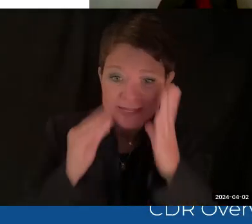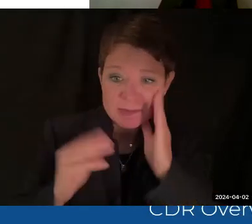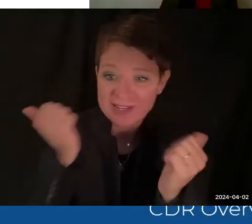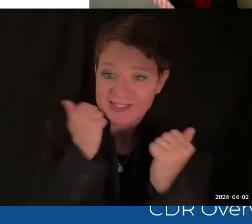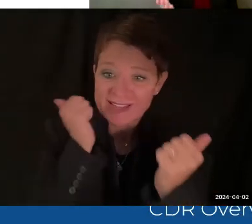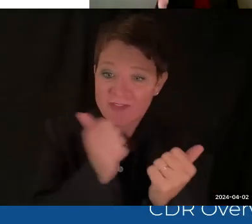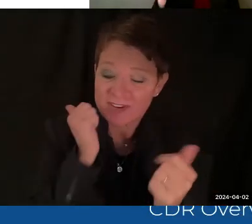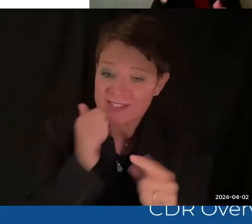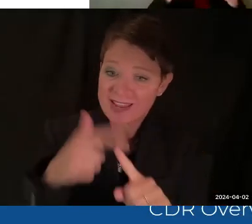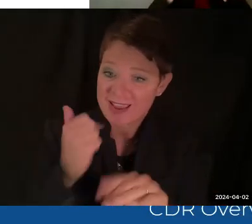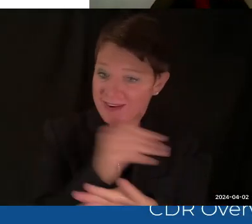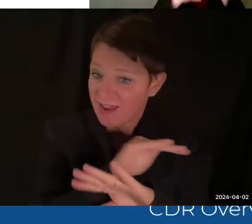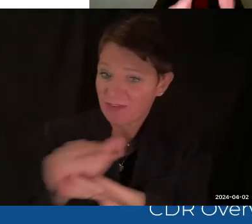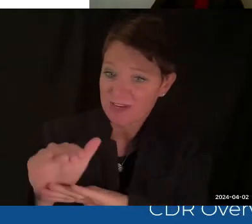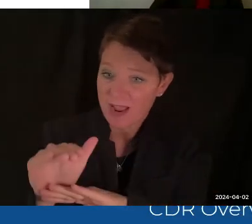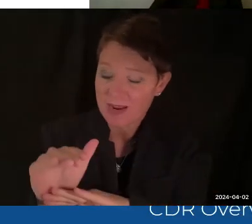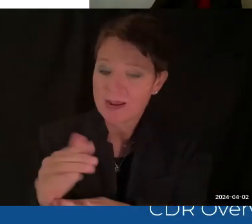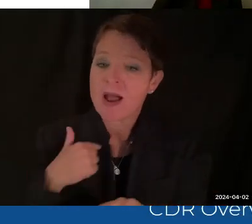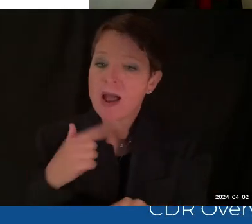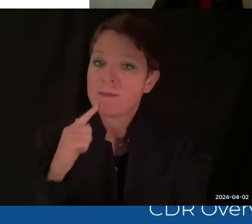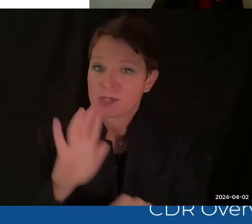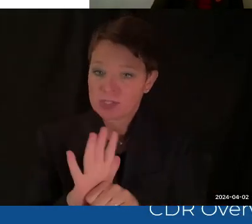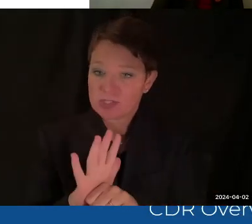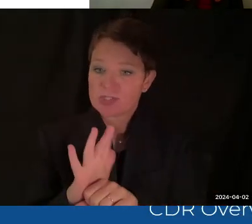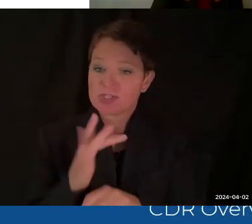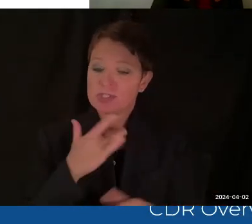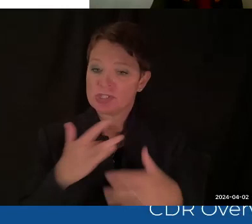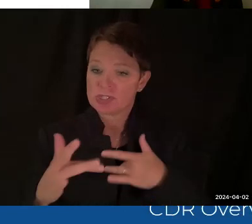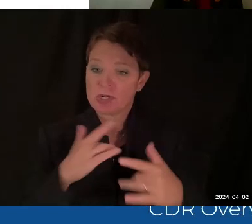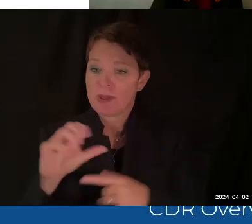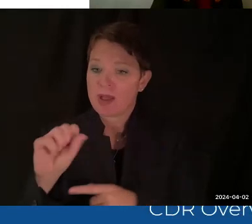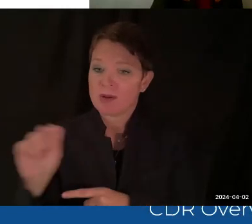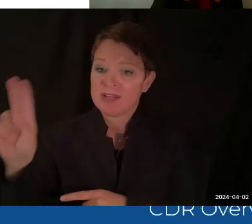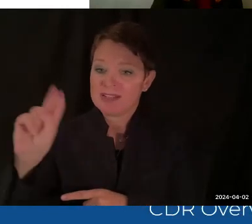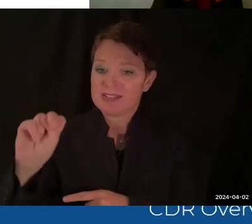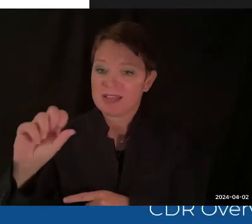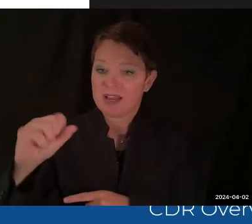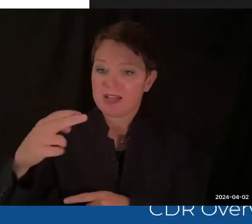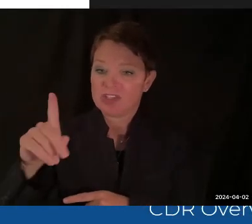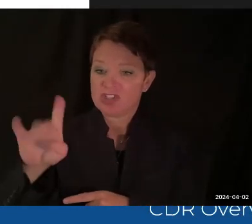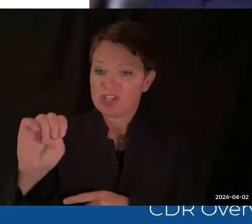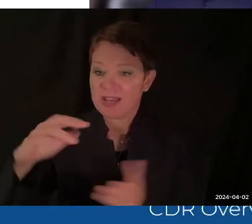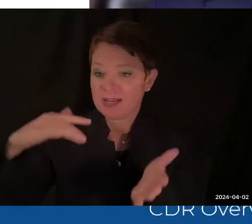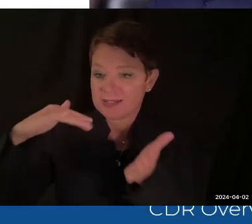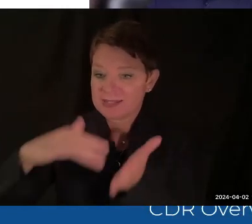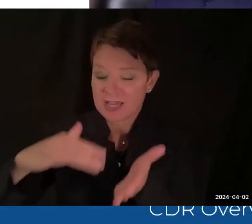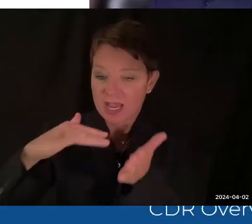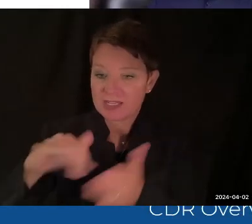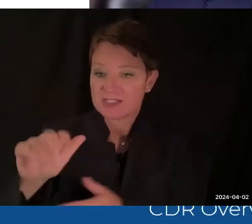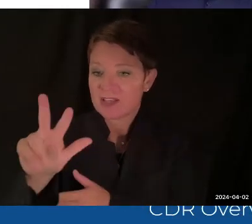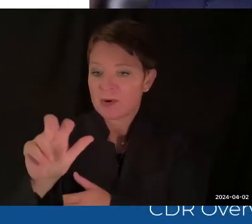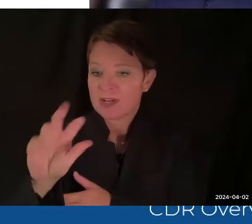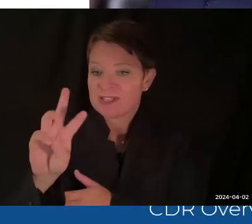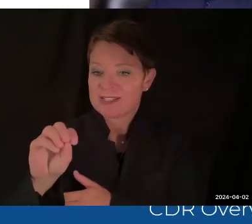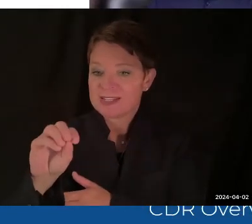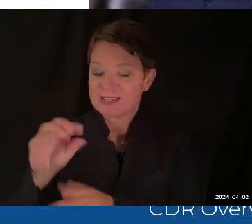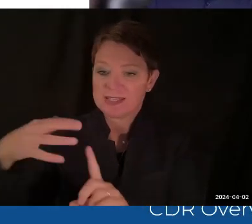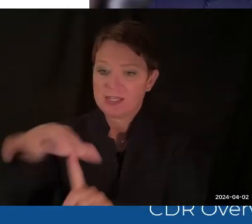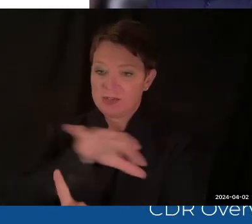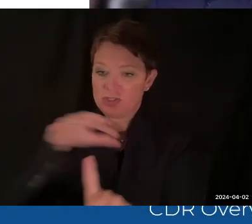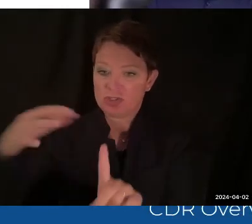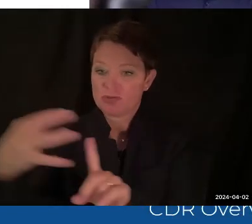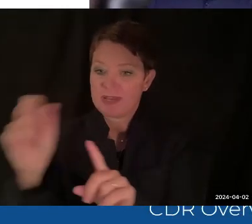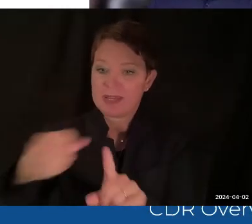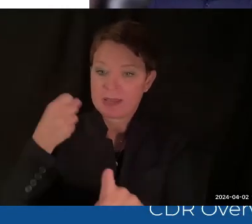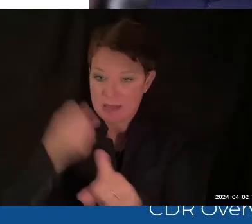night. I am concerned about the sunshade studies. They don't take into account the 360-degree impact